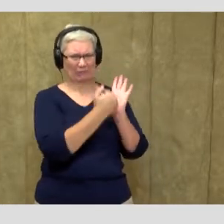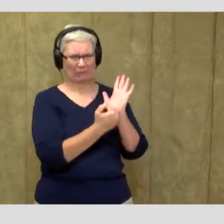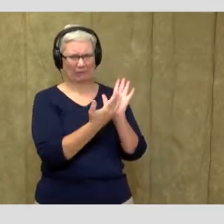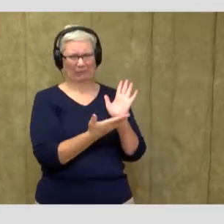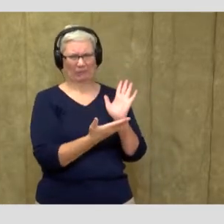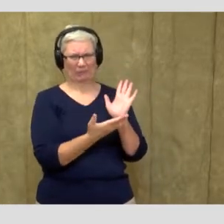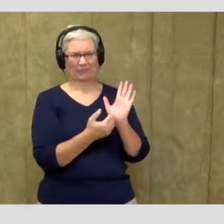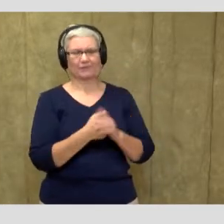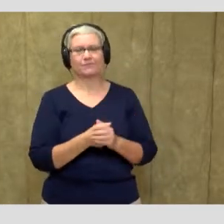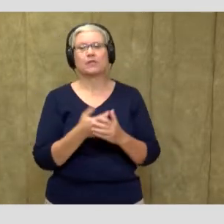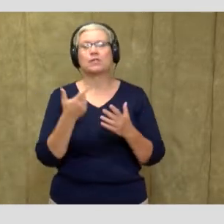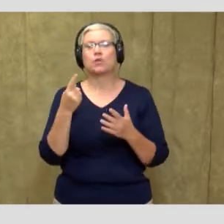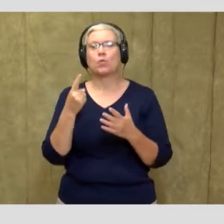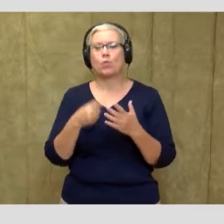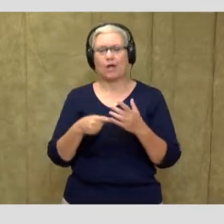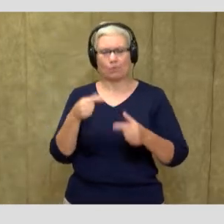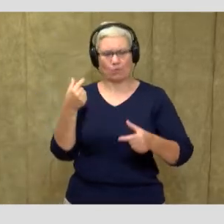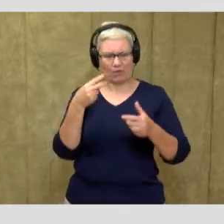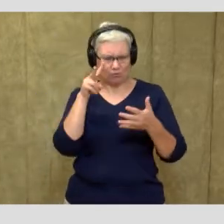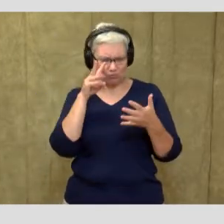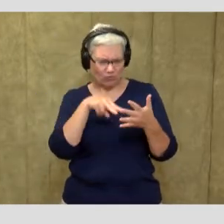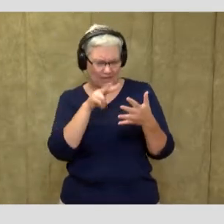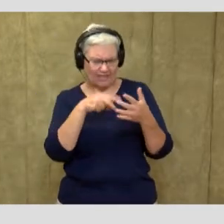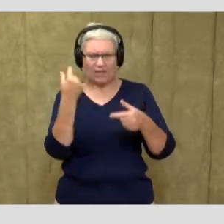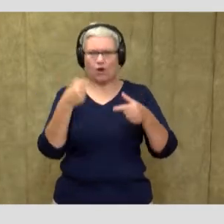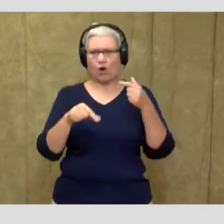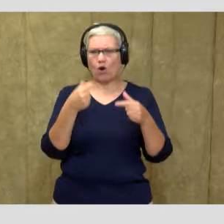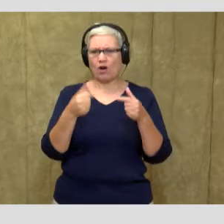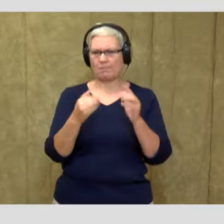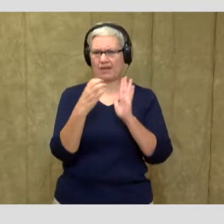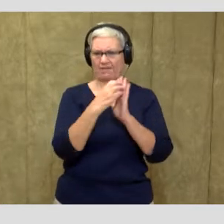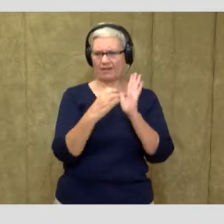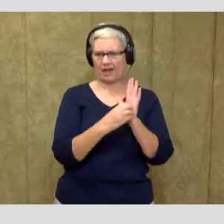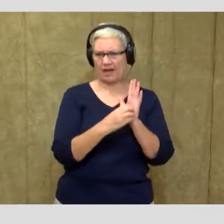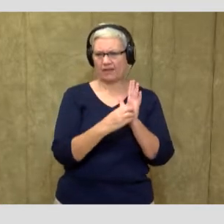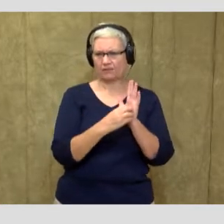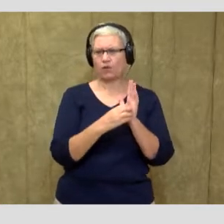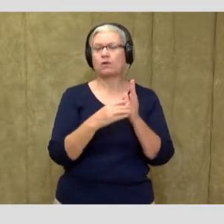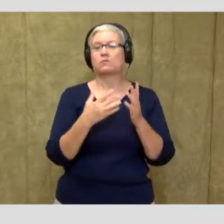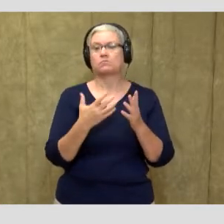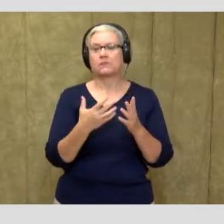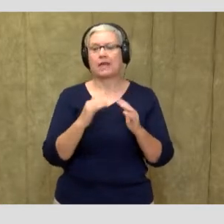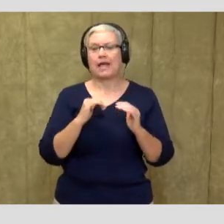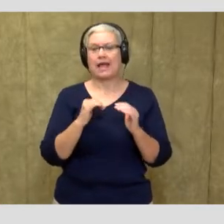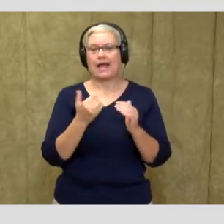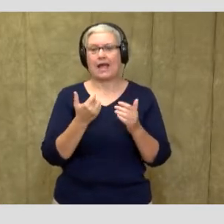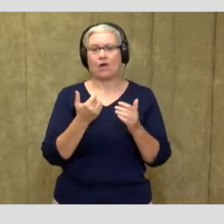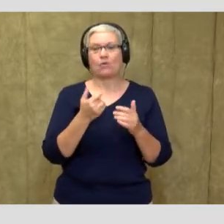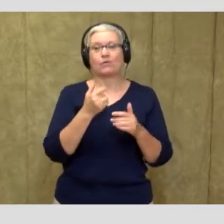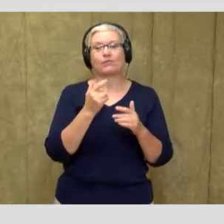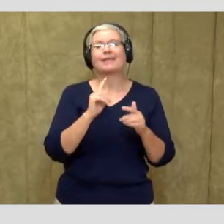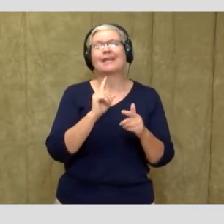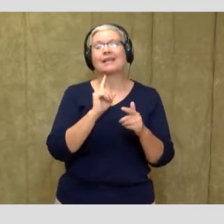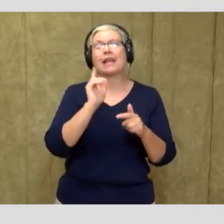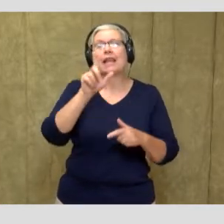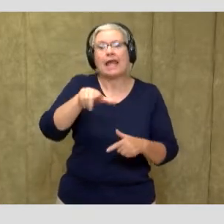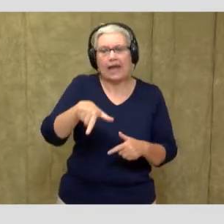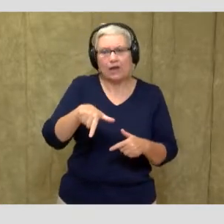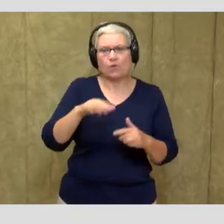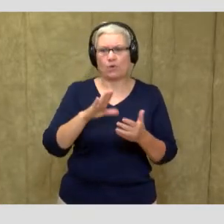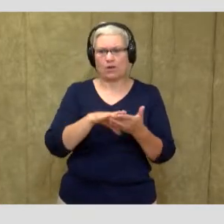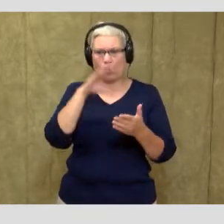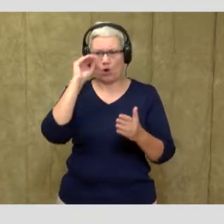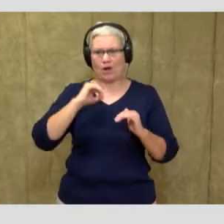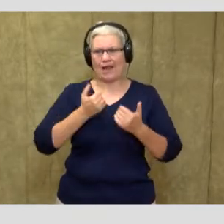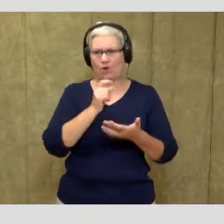we're looking at an argumentative text. And eventually, we will lead to how do we write an argumentative